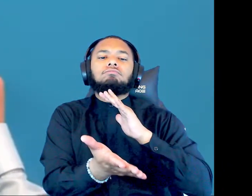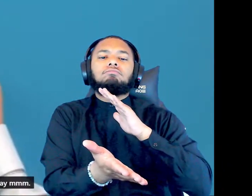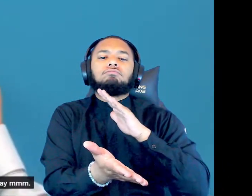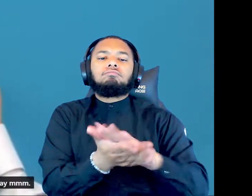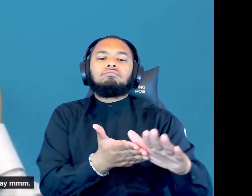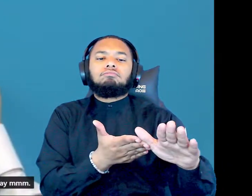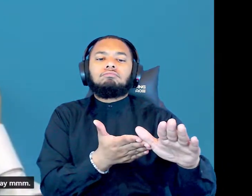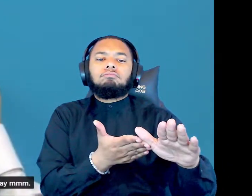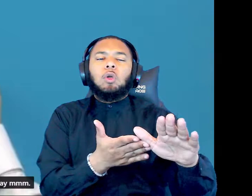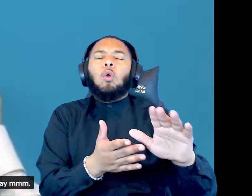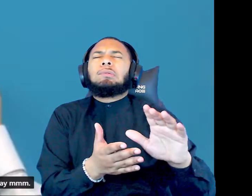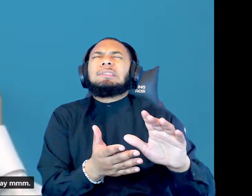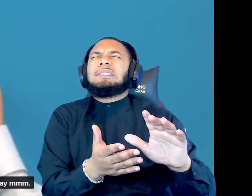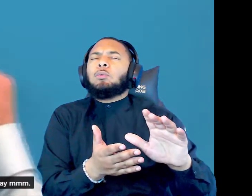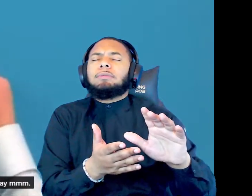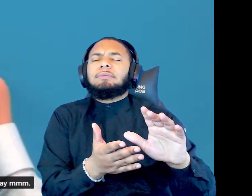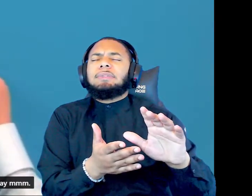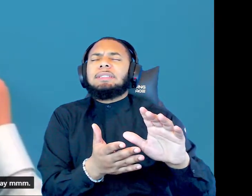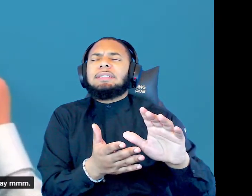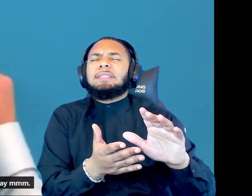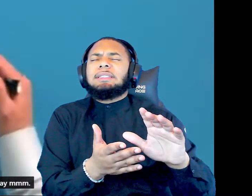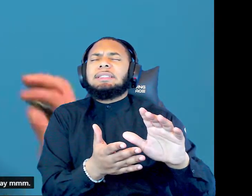you had to go out and buy something.